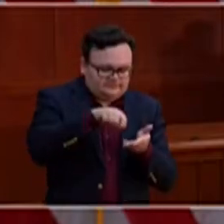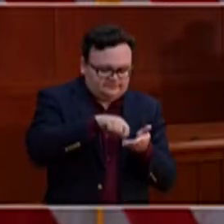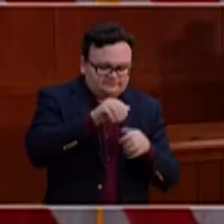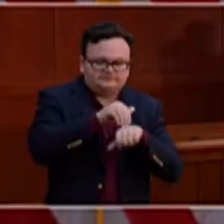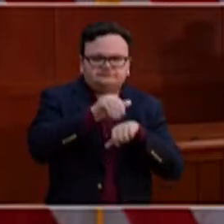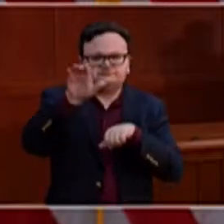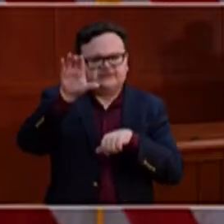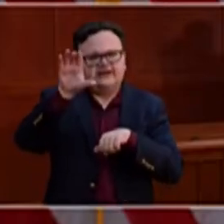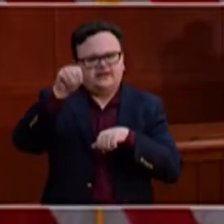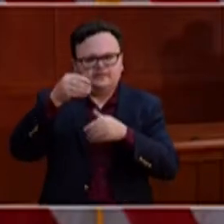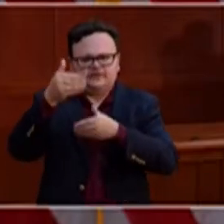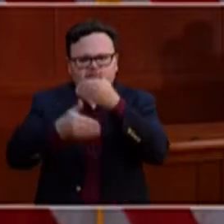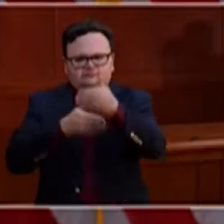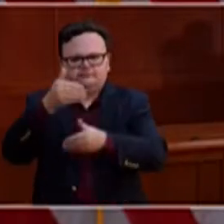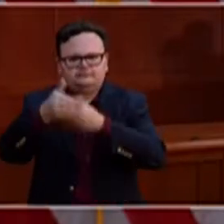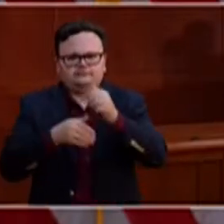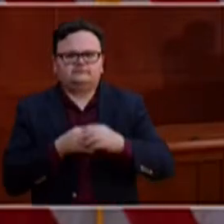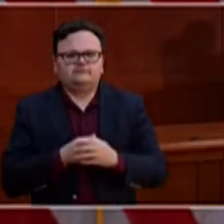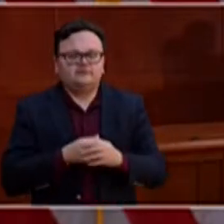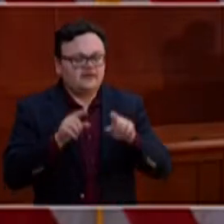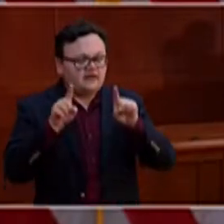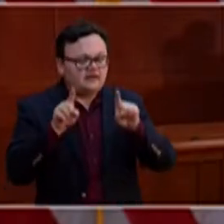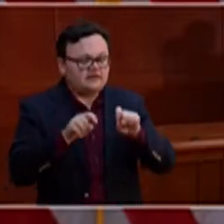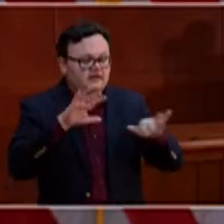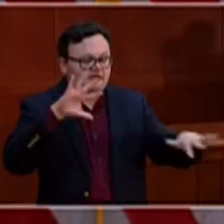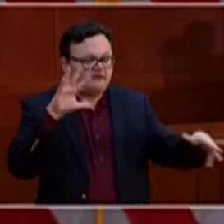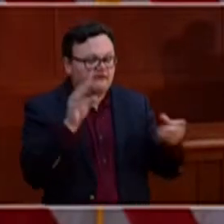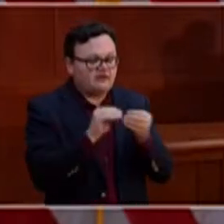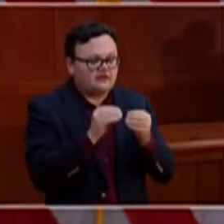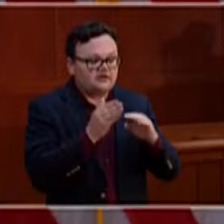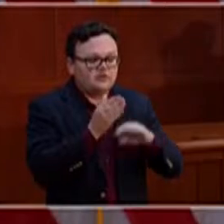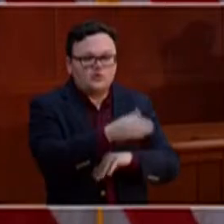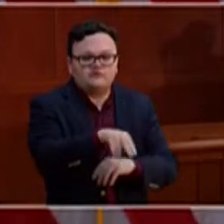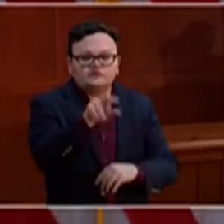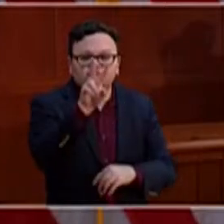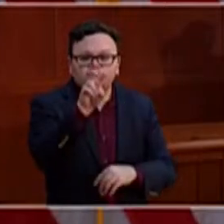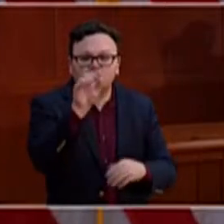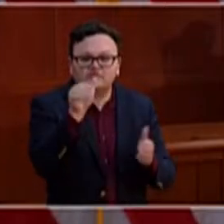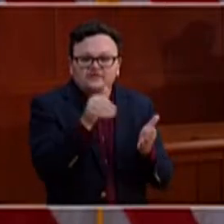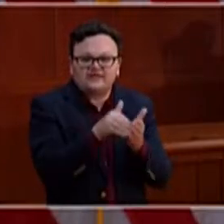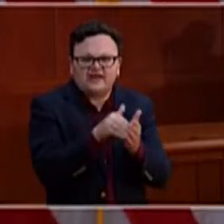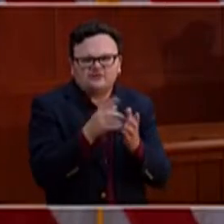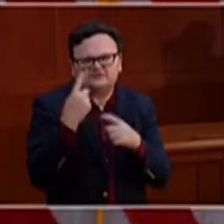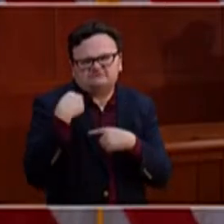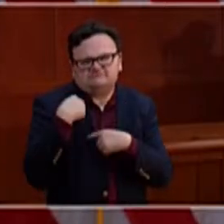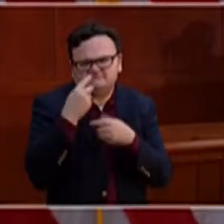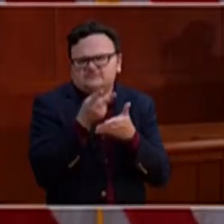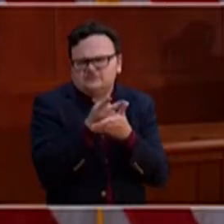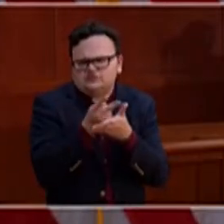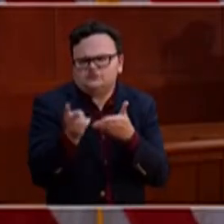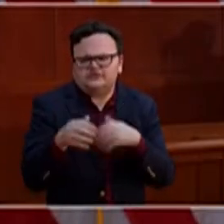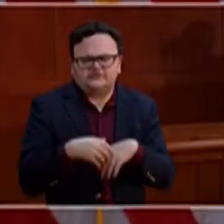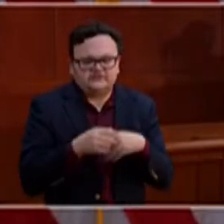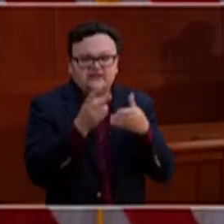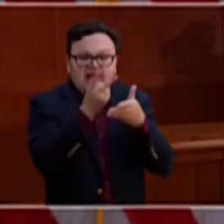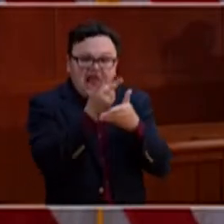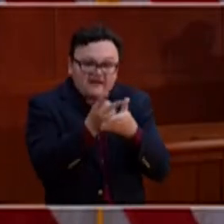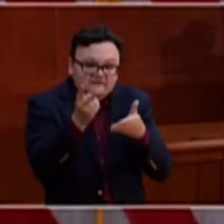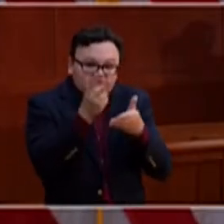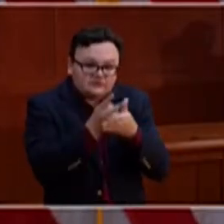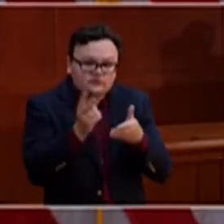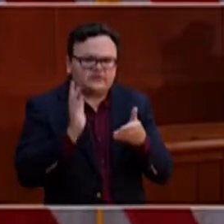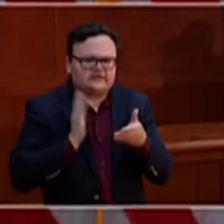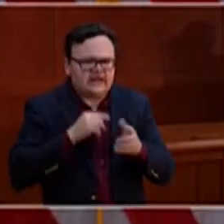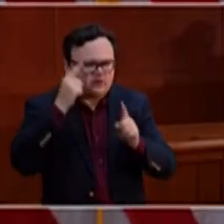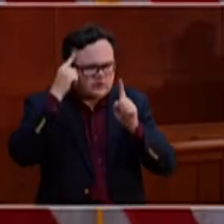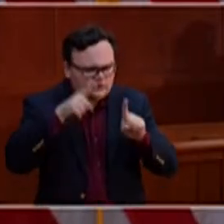tested over 200,000 staffers in the last 2 weeks. We're going to be doing that every 2 weeks. We have had, obviously, people